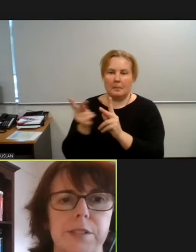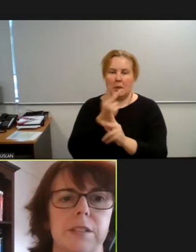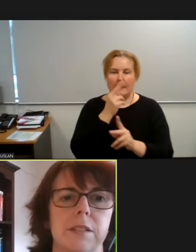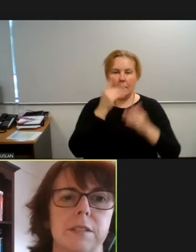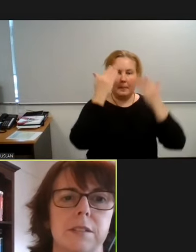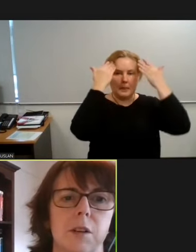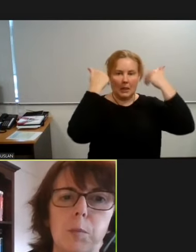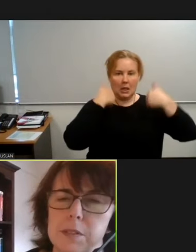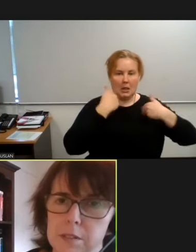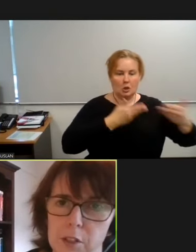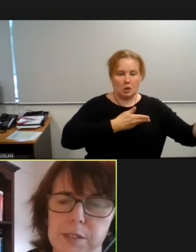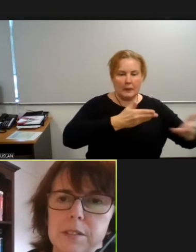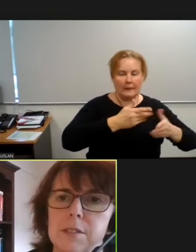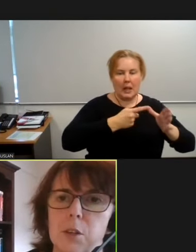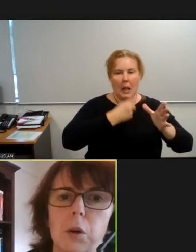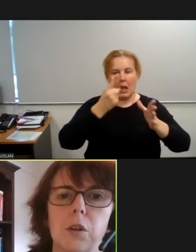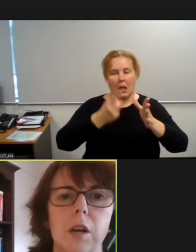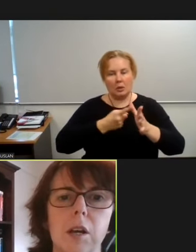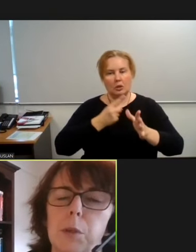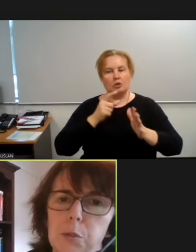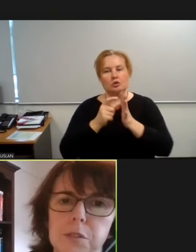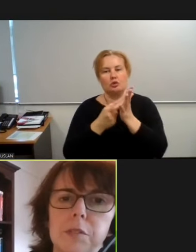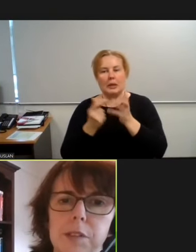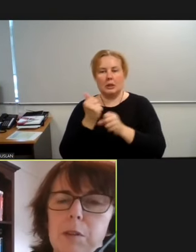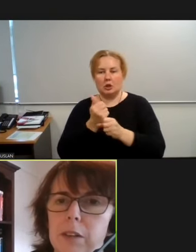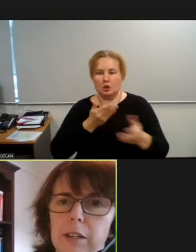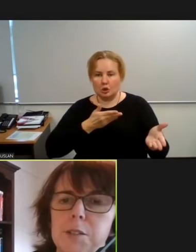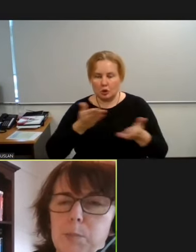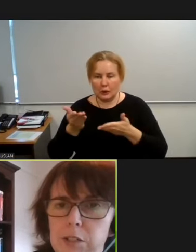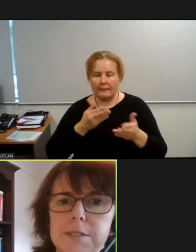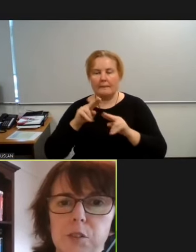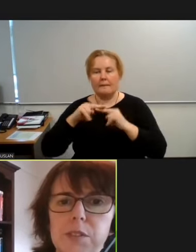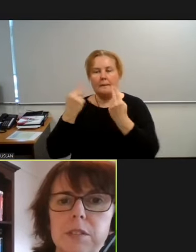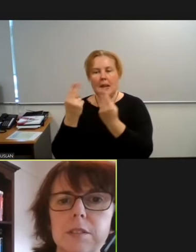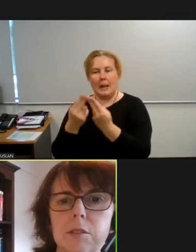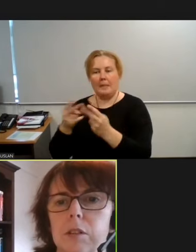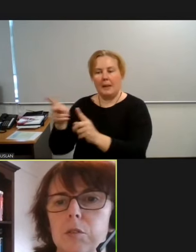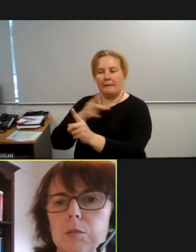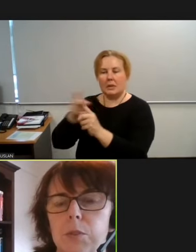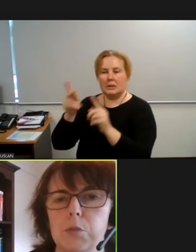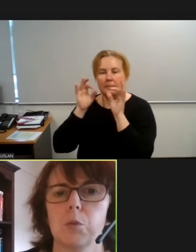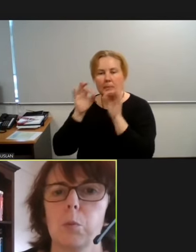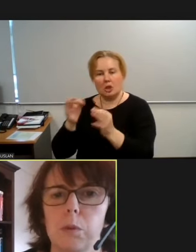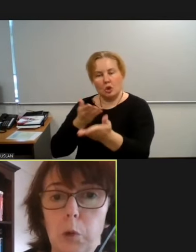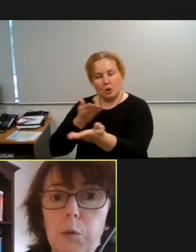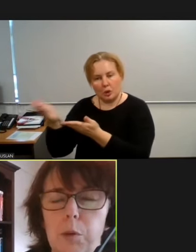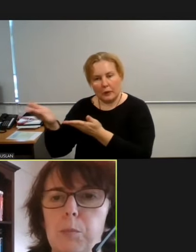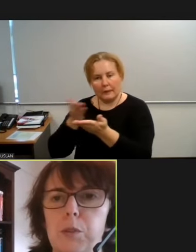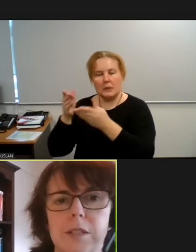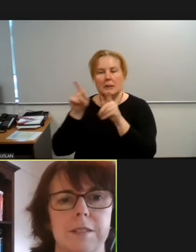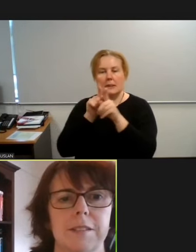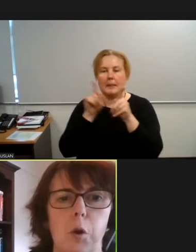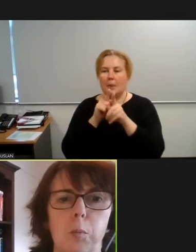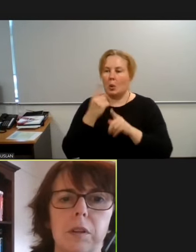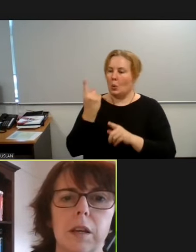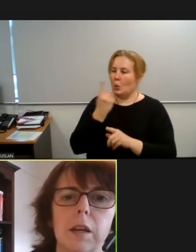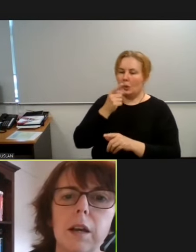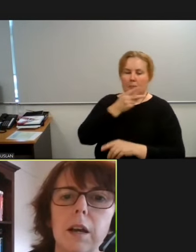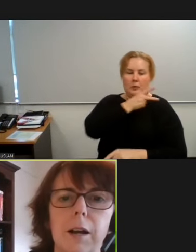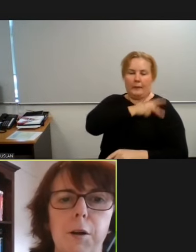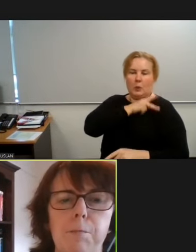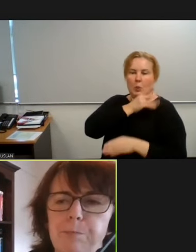drug services, homelessness services and so on, but also for family violence specialist services and those who work with perpetrators at the